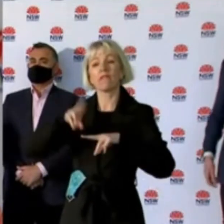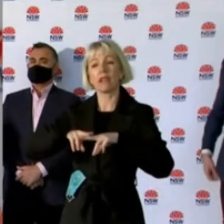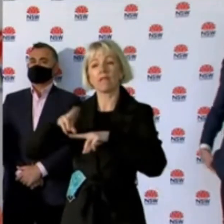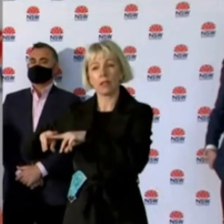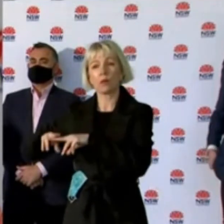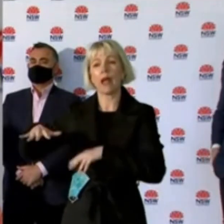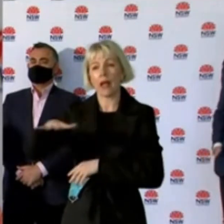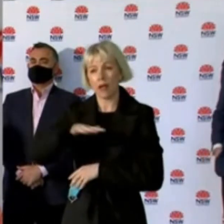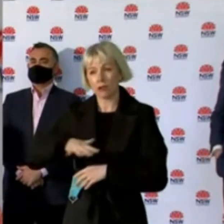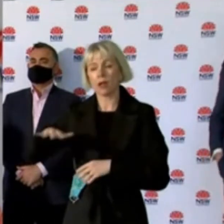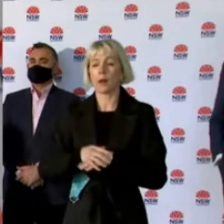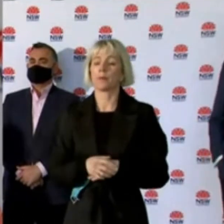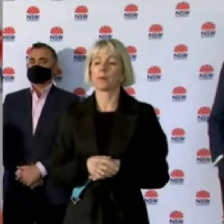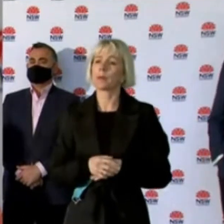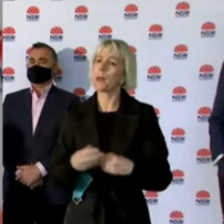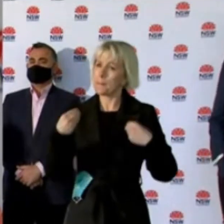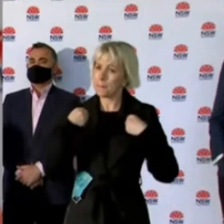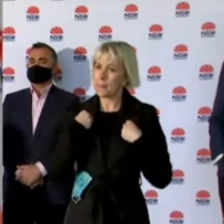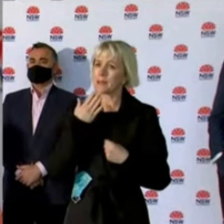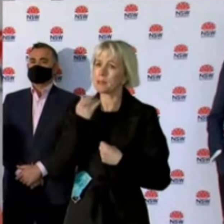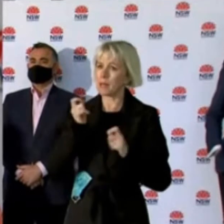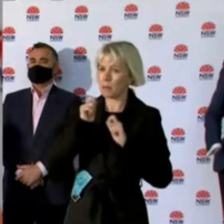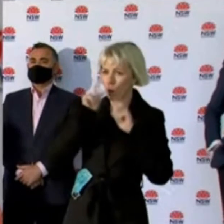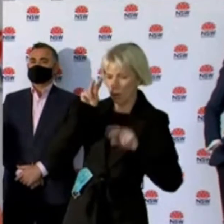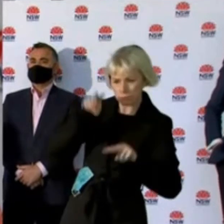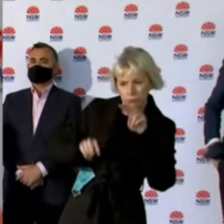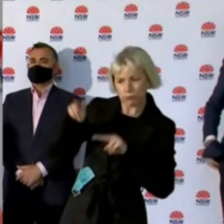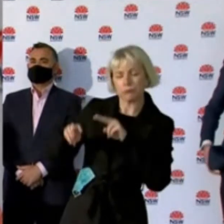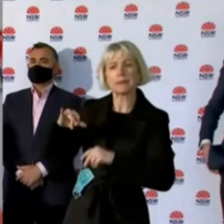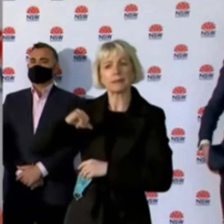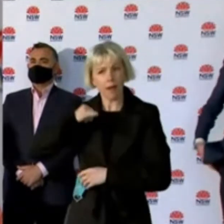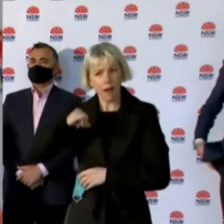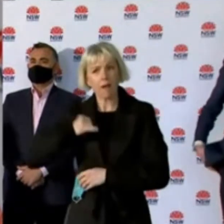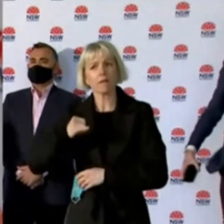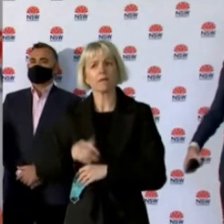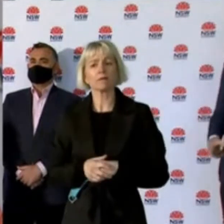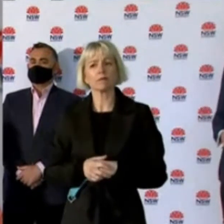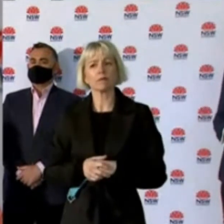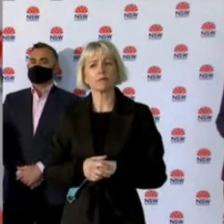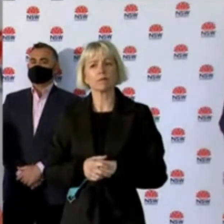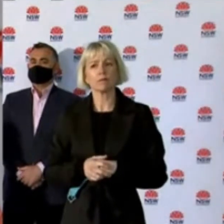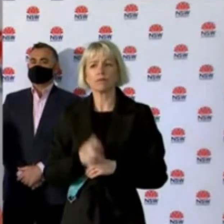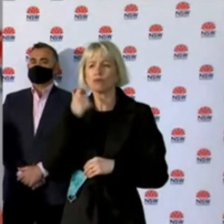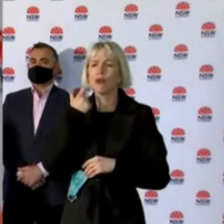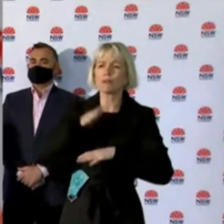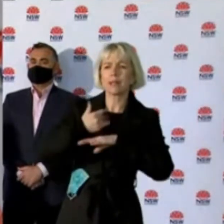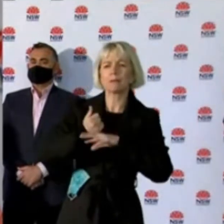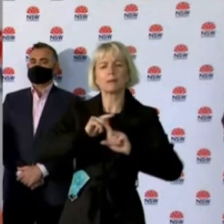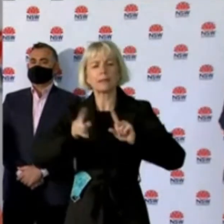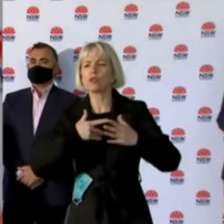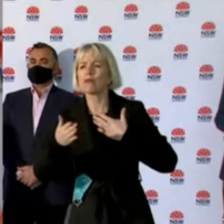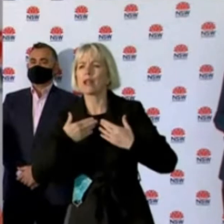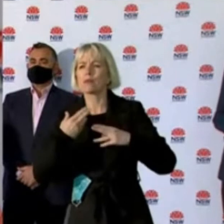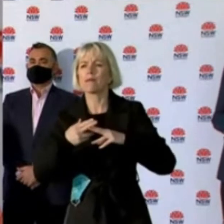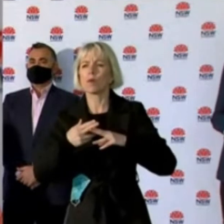incredibly vigilant, to keep their staff safe and put in other mechanisms. So to some extent